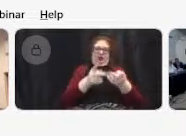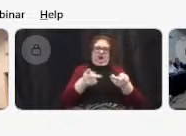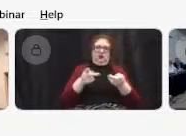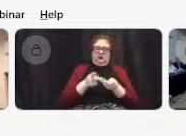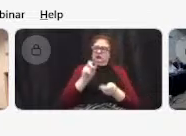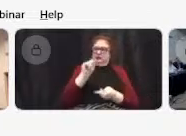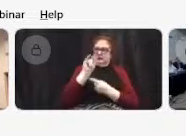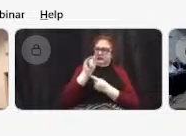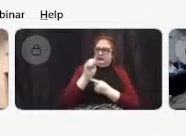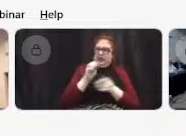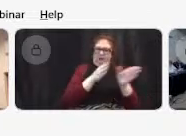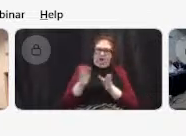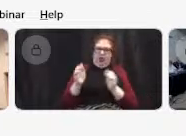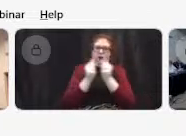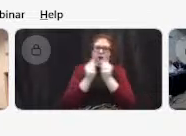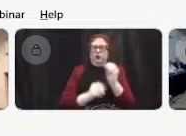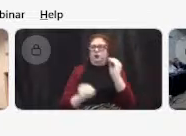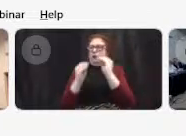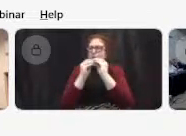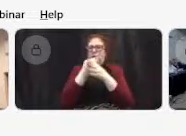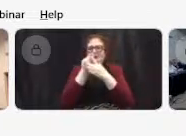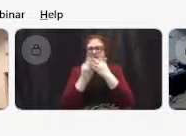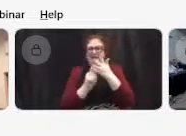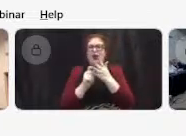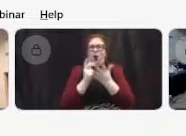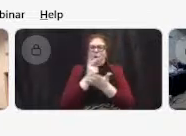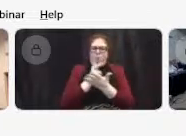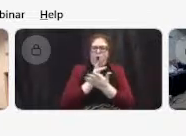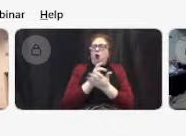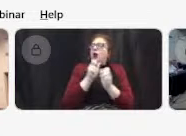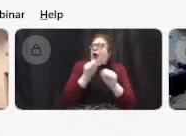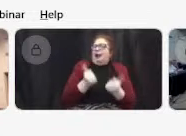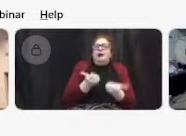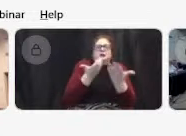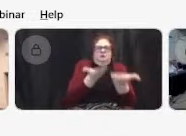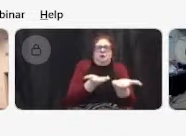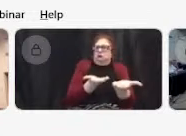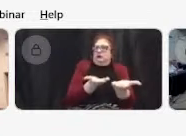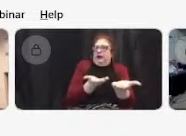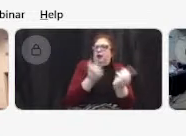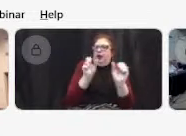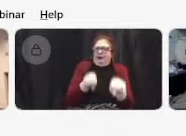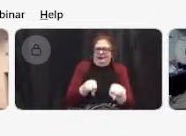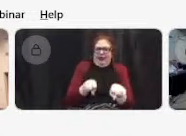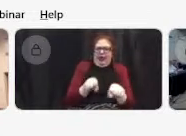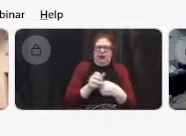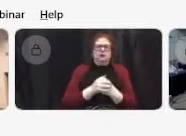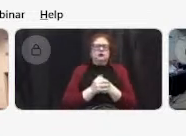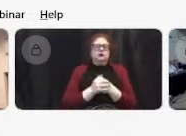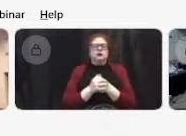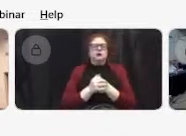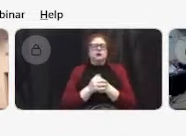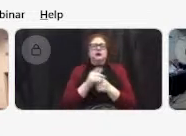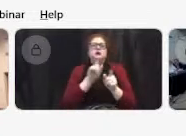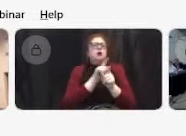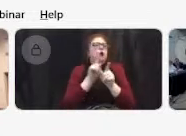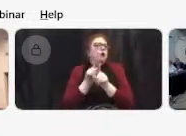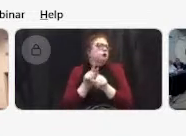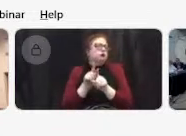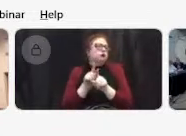parking, that can be submitted. I can submit that if needed. There will also be